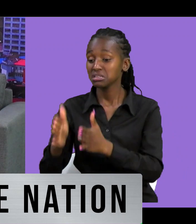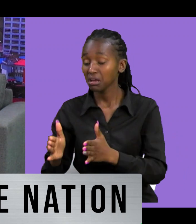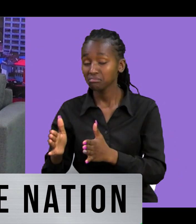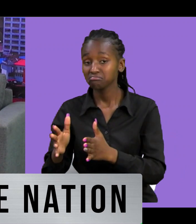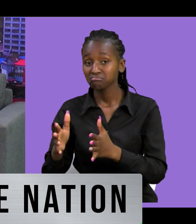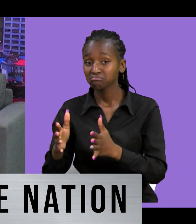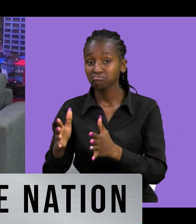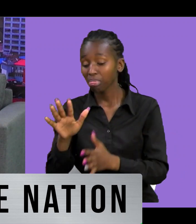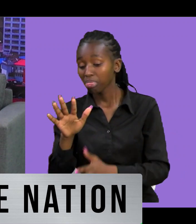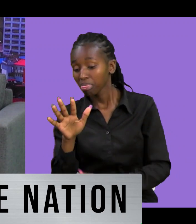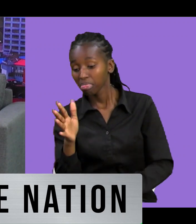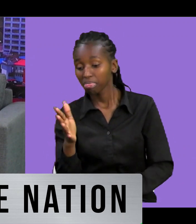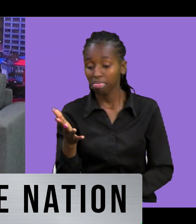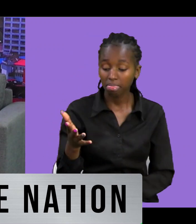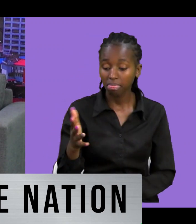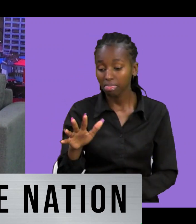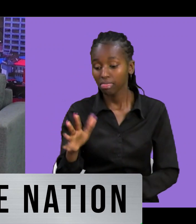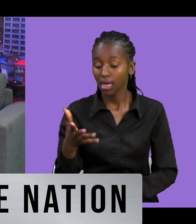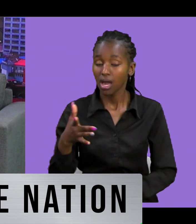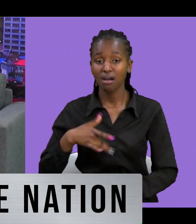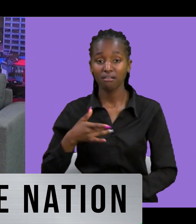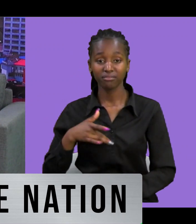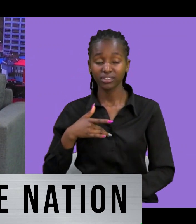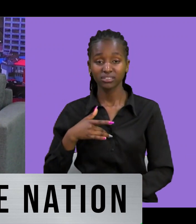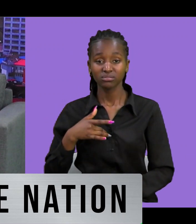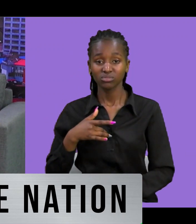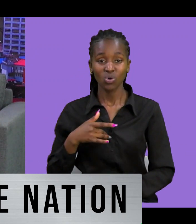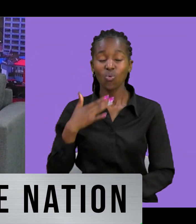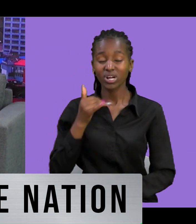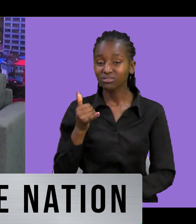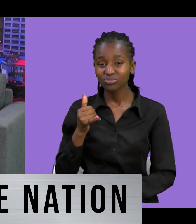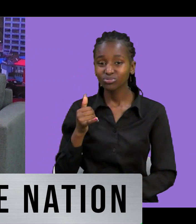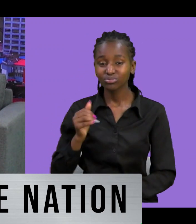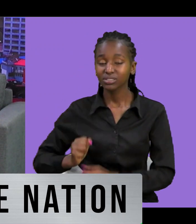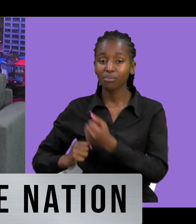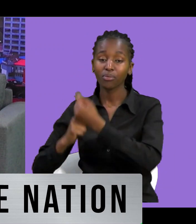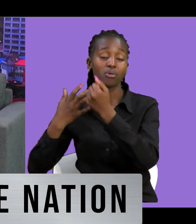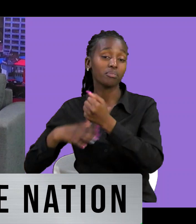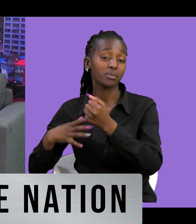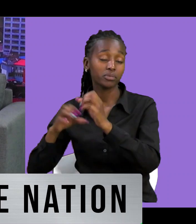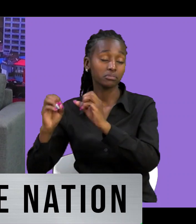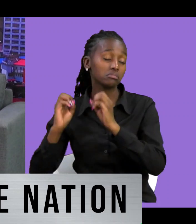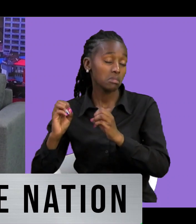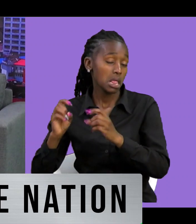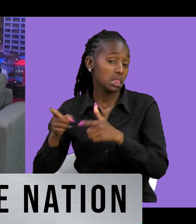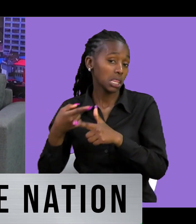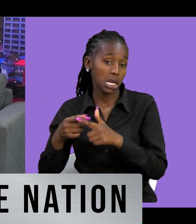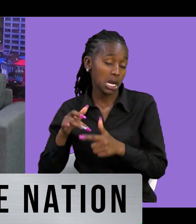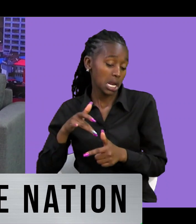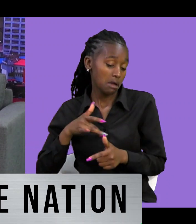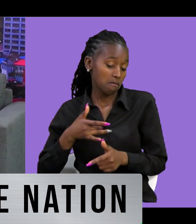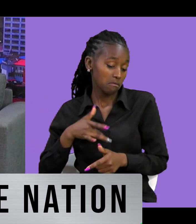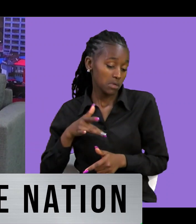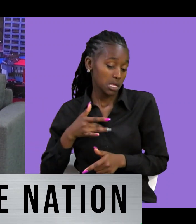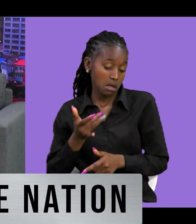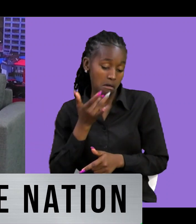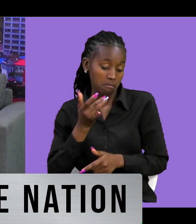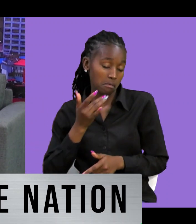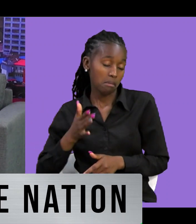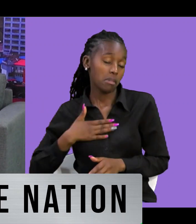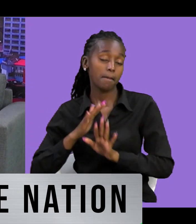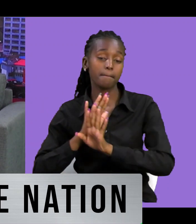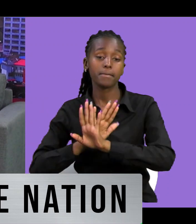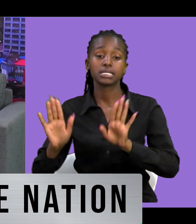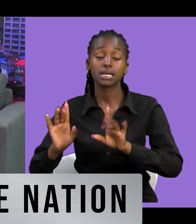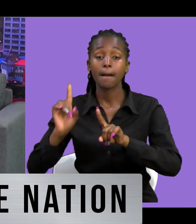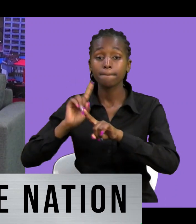one side, definitely as a normal human being, they'll go with what favors them. So me, I said those public participation, they normally